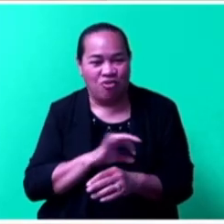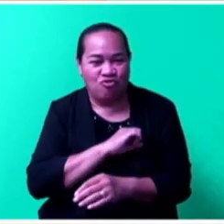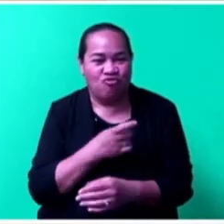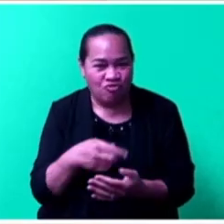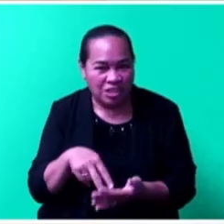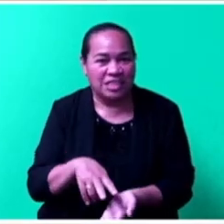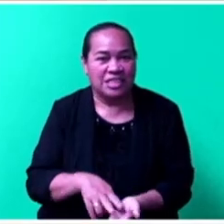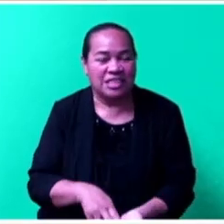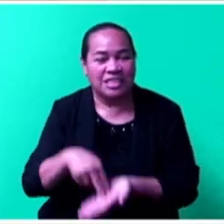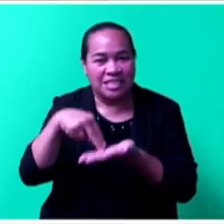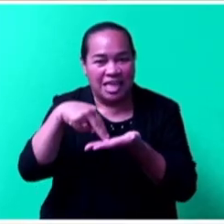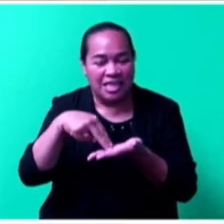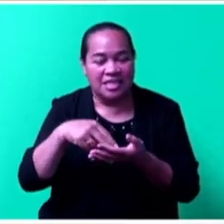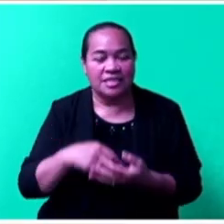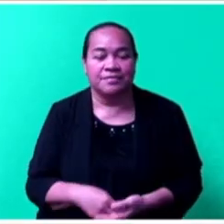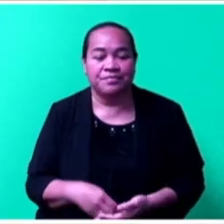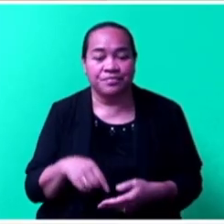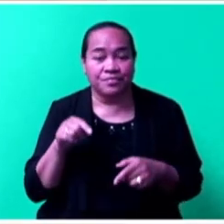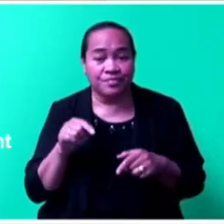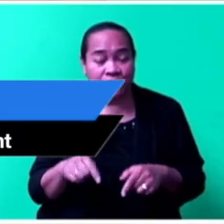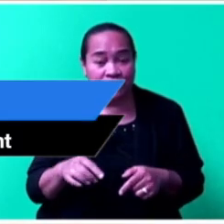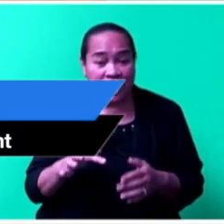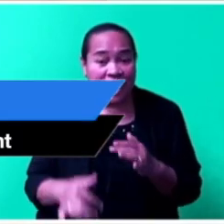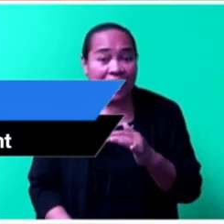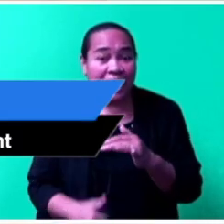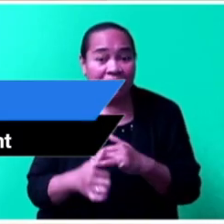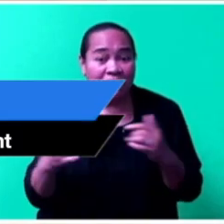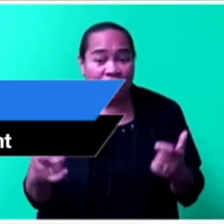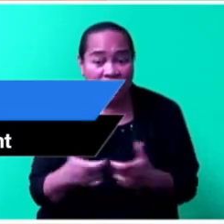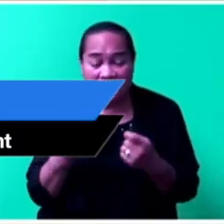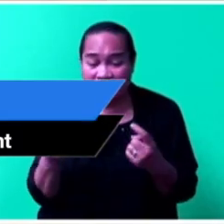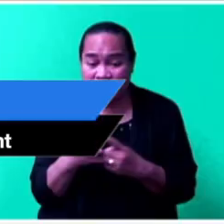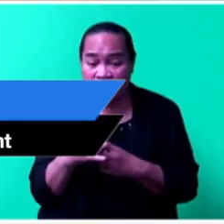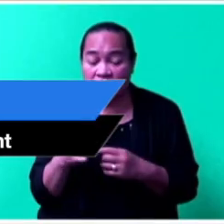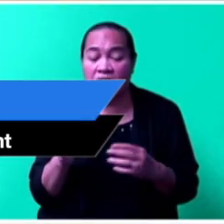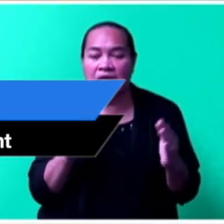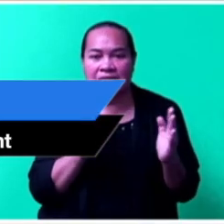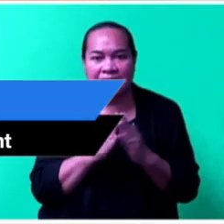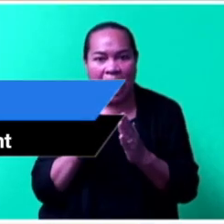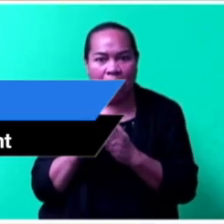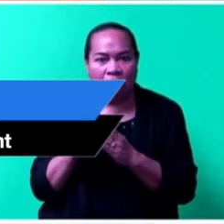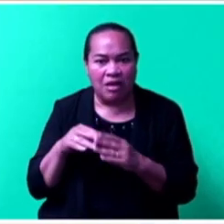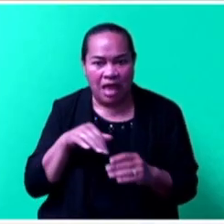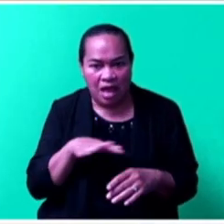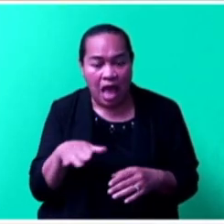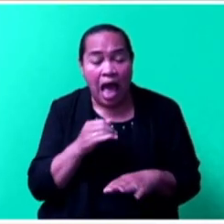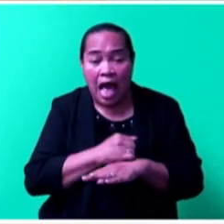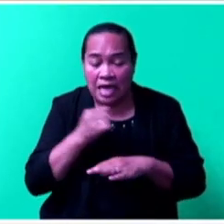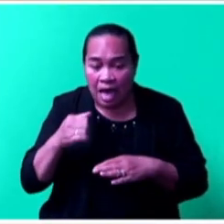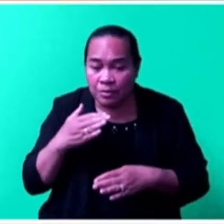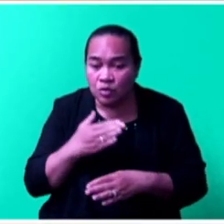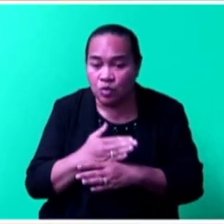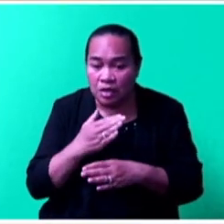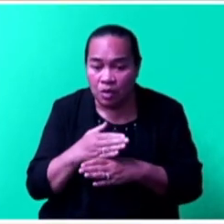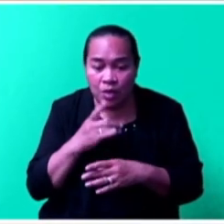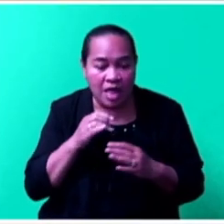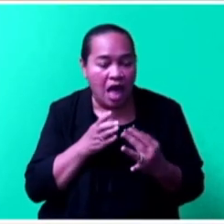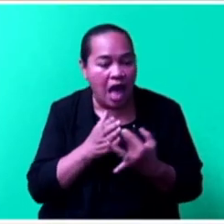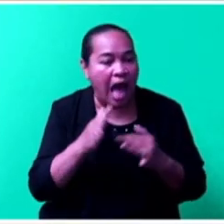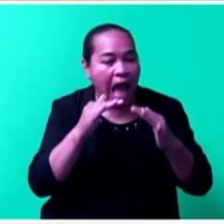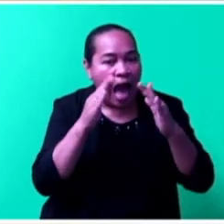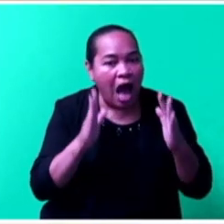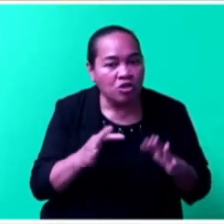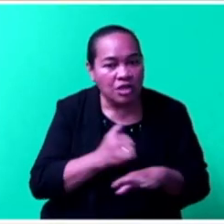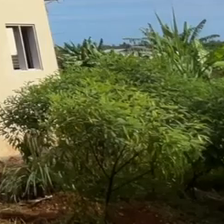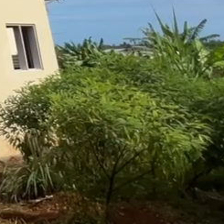access to housing remains a challenge, especially in our major urban centers. Government is working through the Housing Authority and